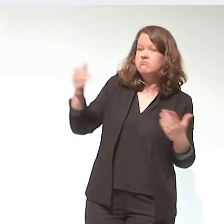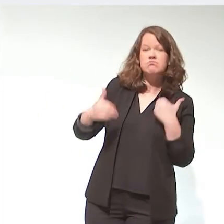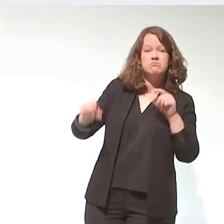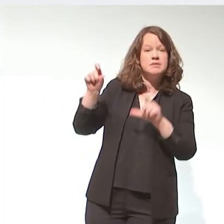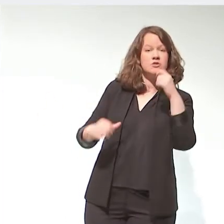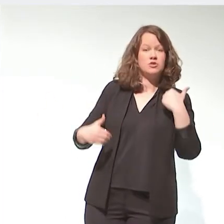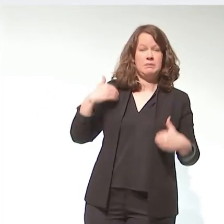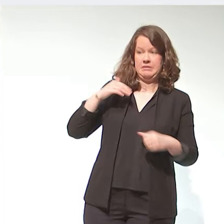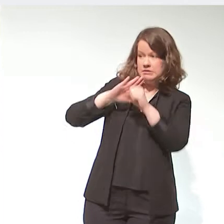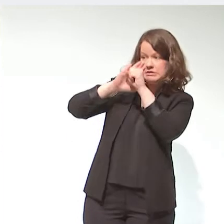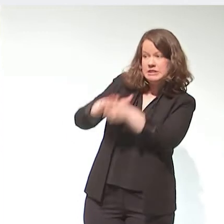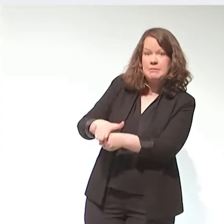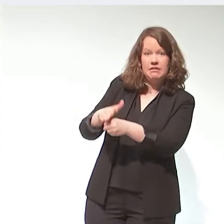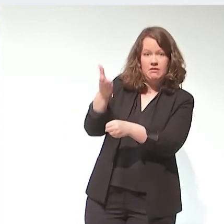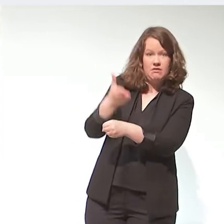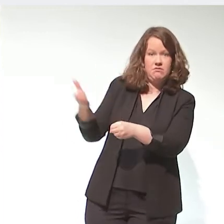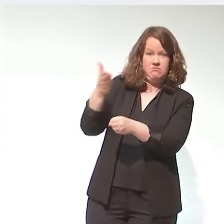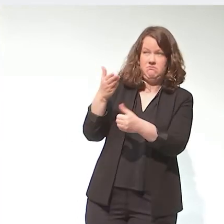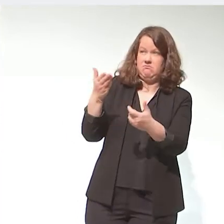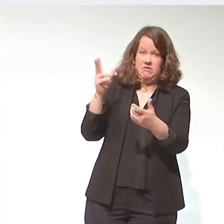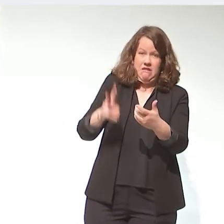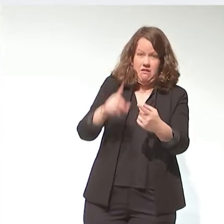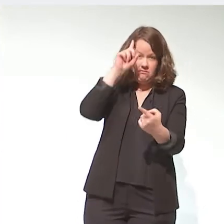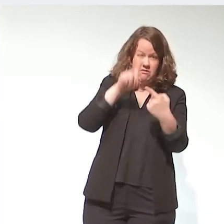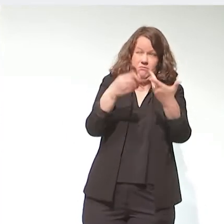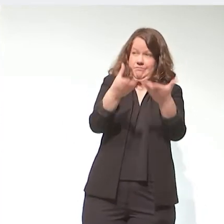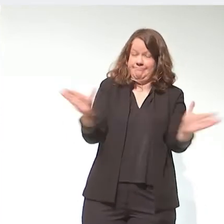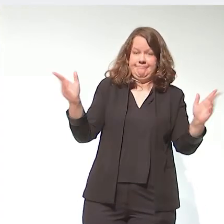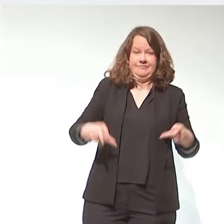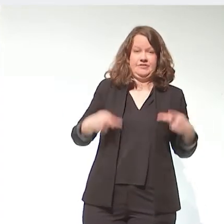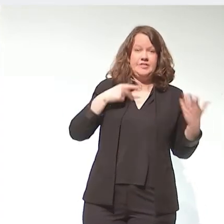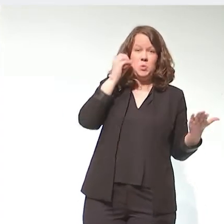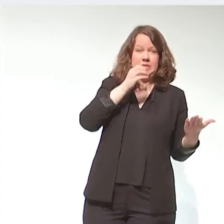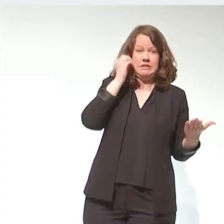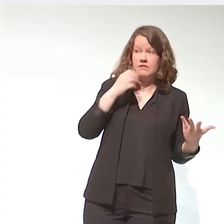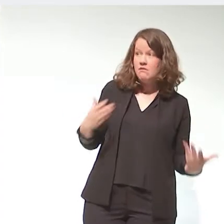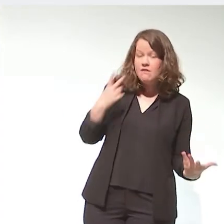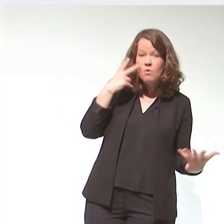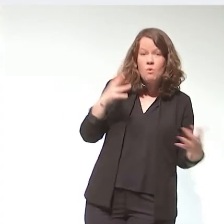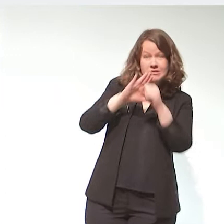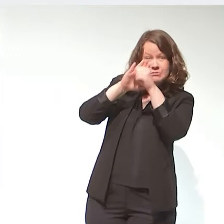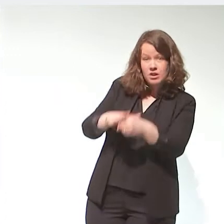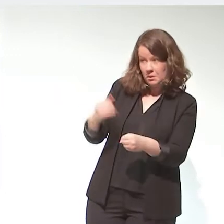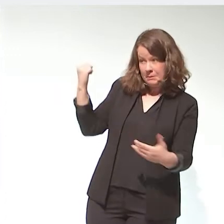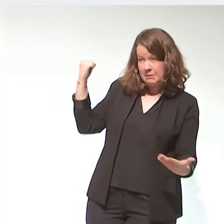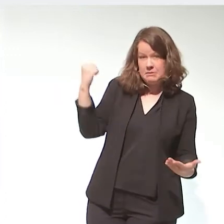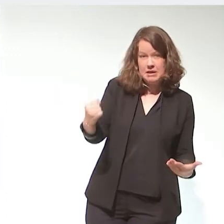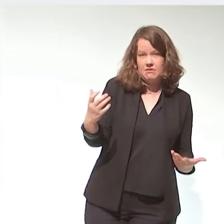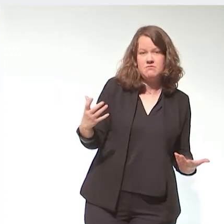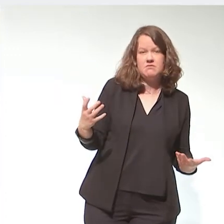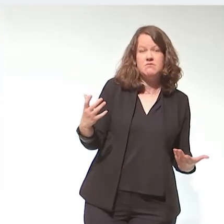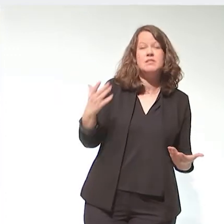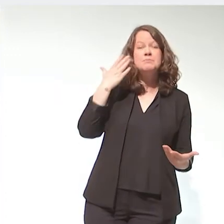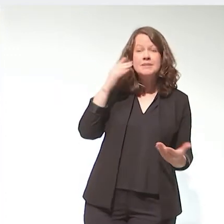the discrimination of disabled persons in all areas and all walks of life.